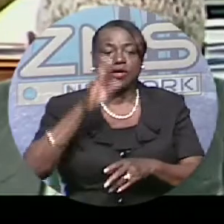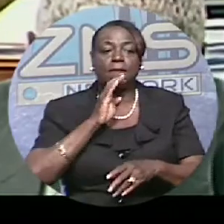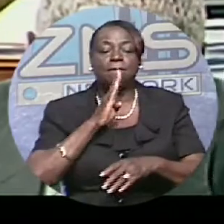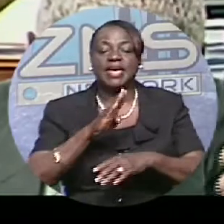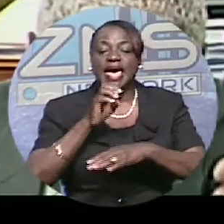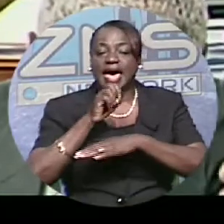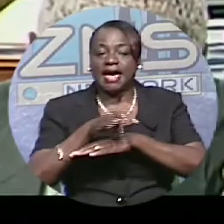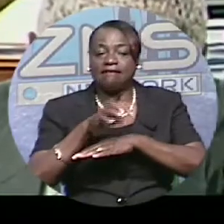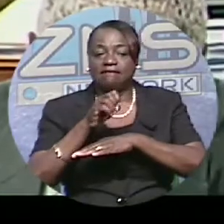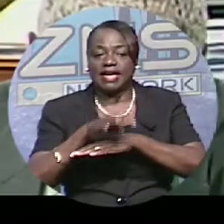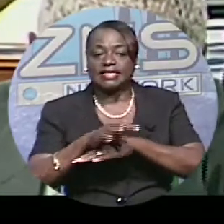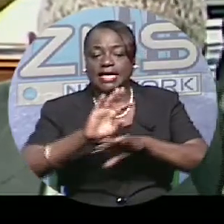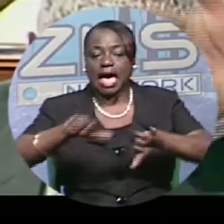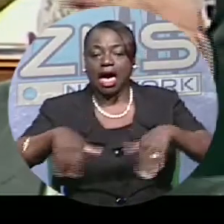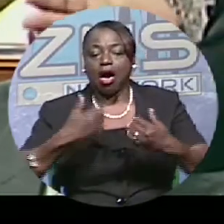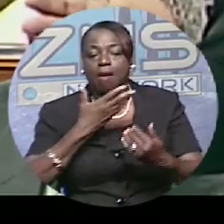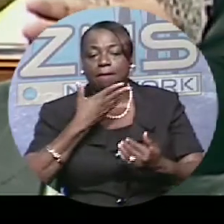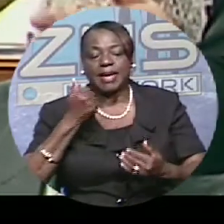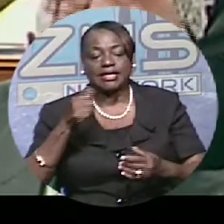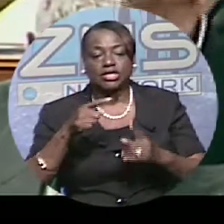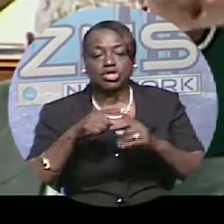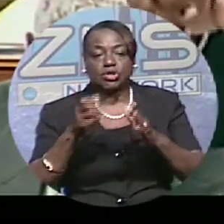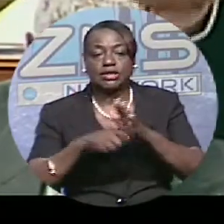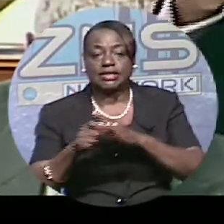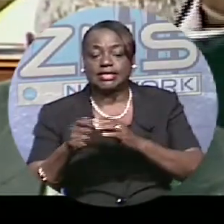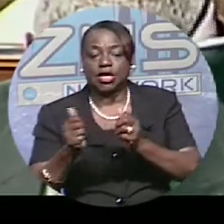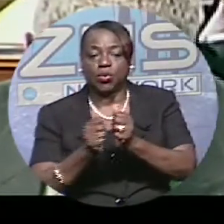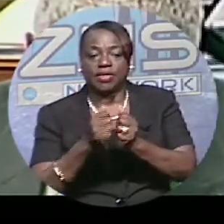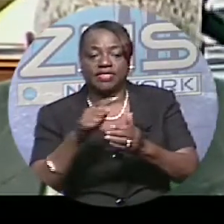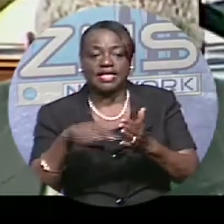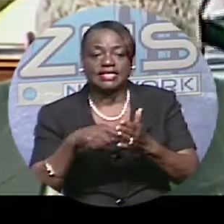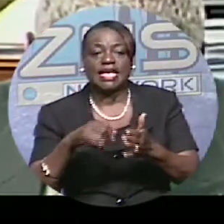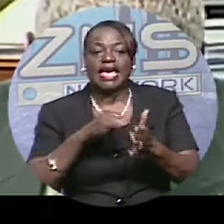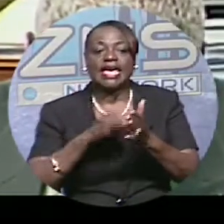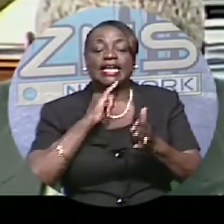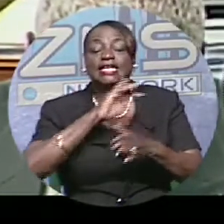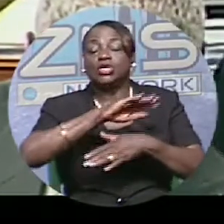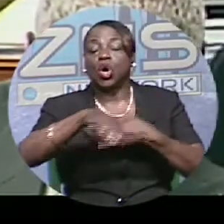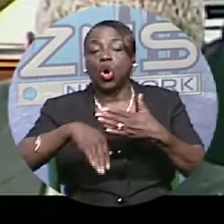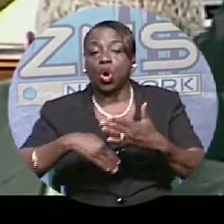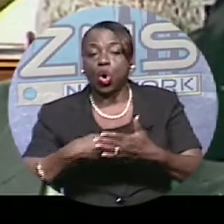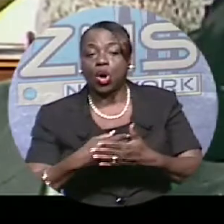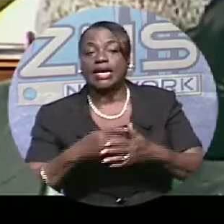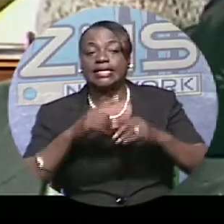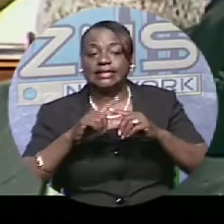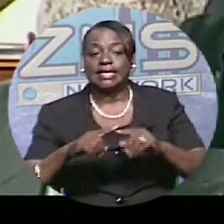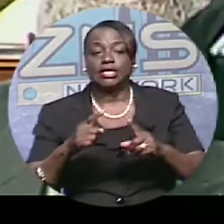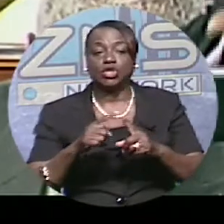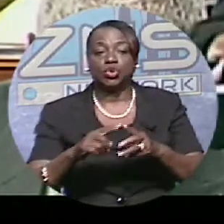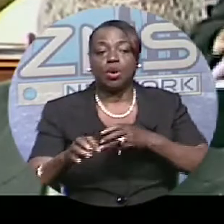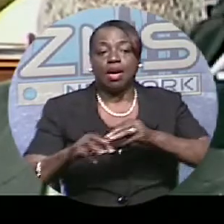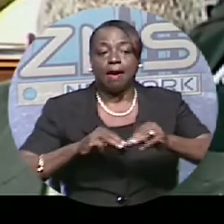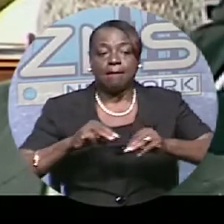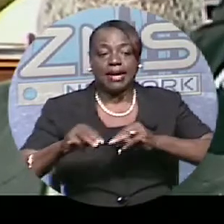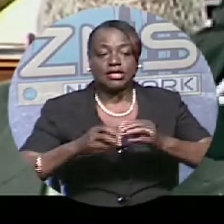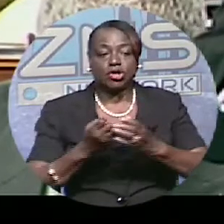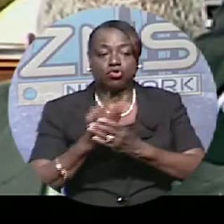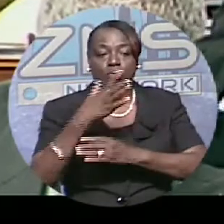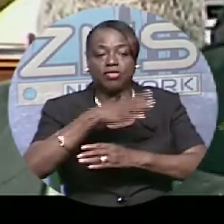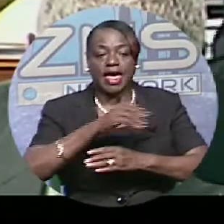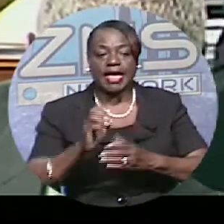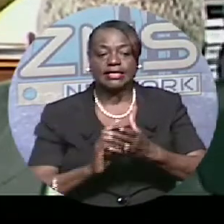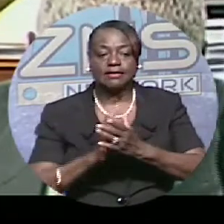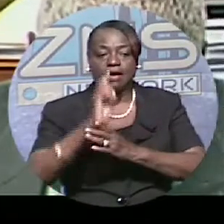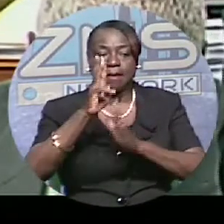on how best to deal with it, Mr. Speaker. But it's a very good question. It's all intended to, as he says, manage the growth and development of the